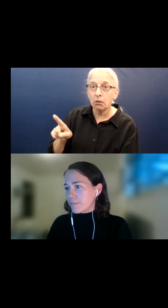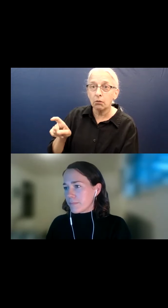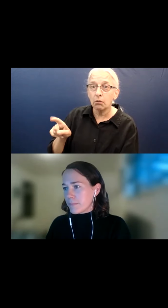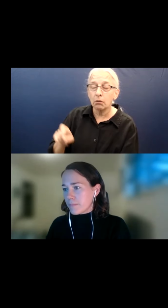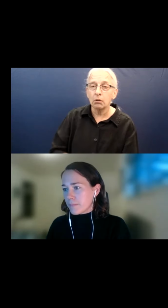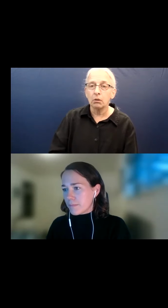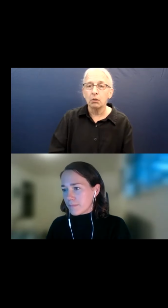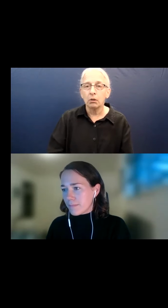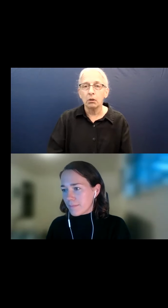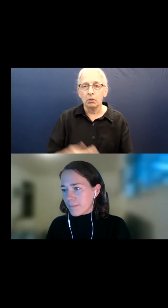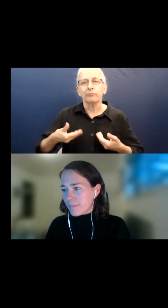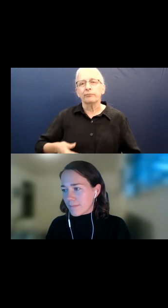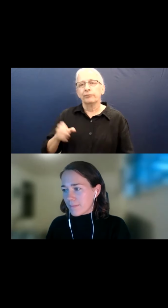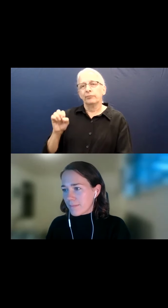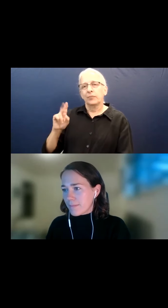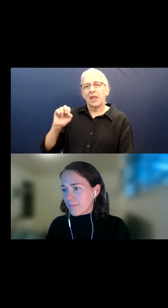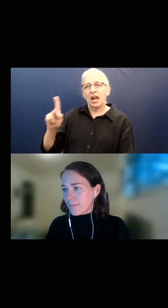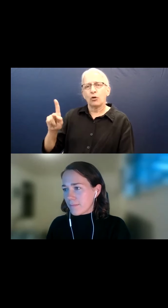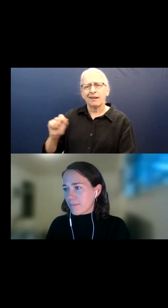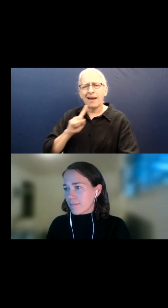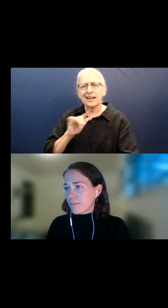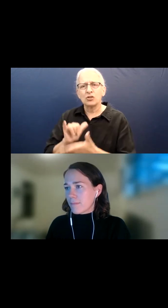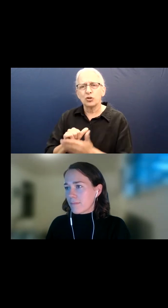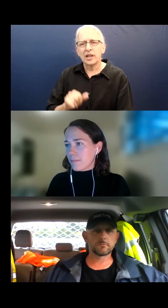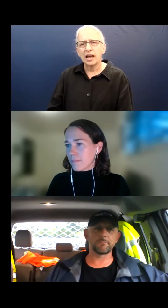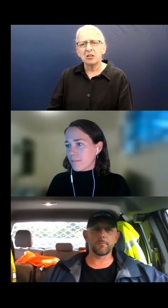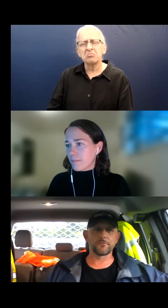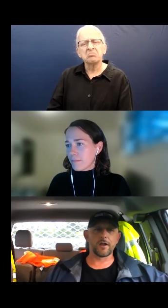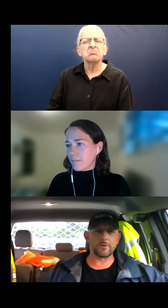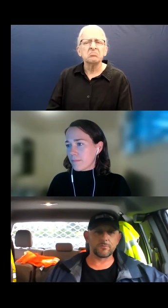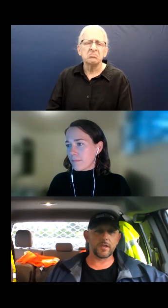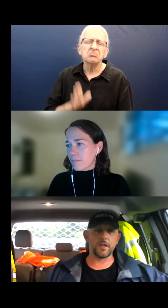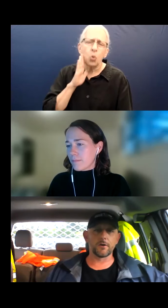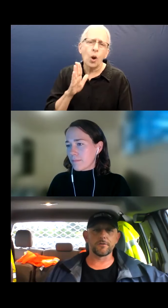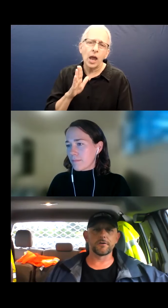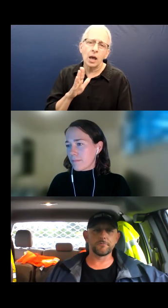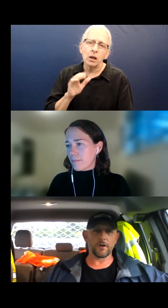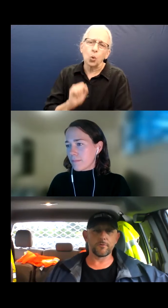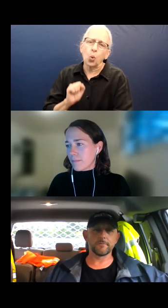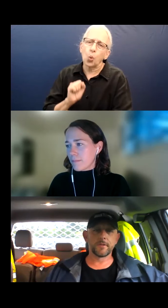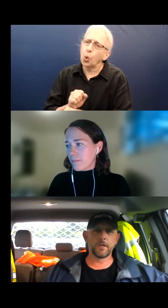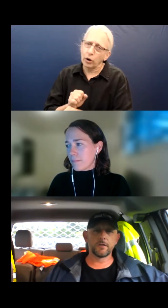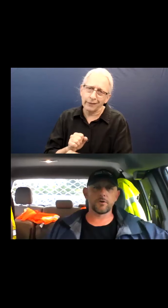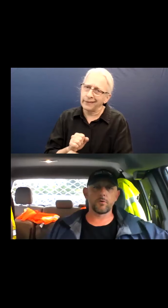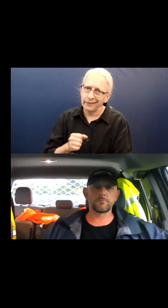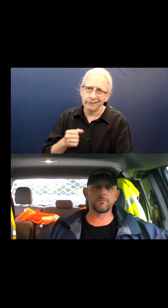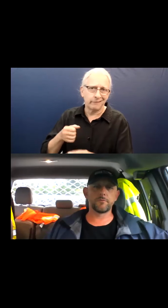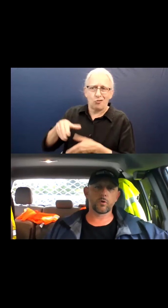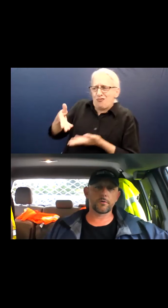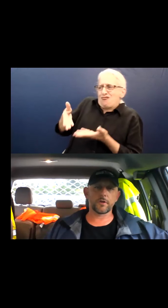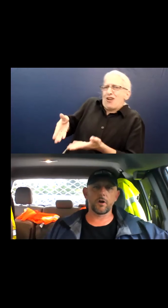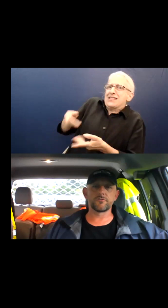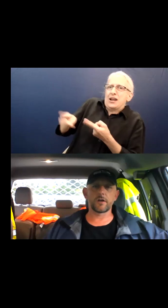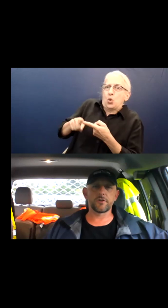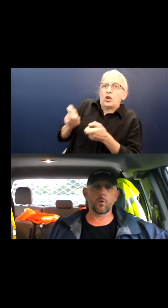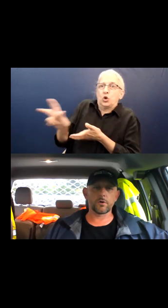This is Eric, I can speak to that. So it's pretty typical. We're going to be working in front of people's driveways when they need out of their driveway. So we'll